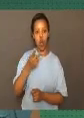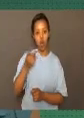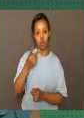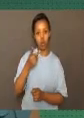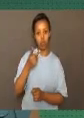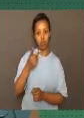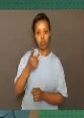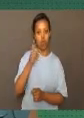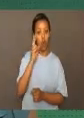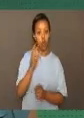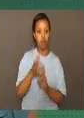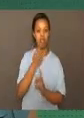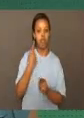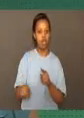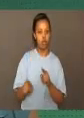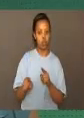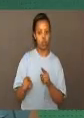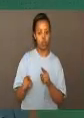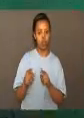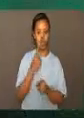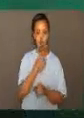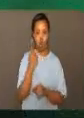neither, but never both.